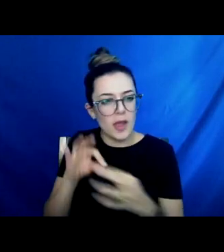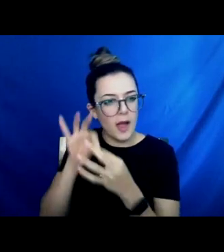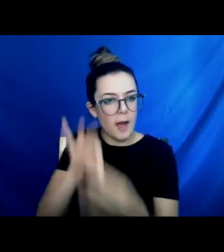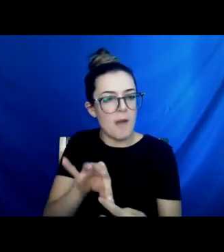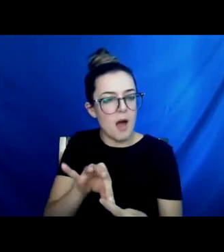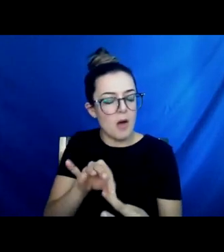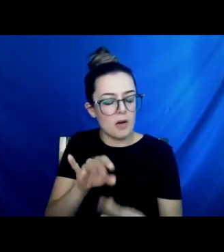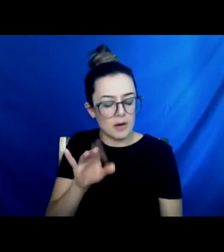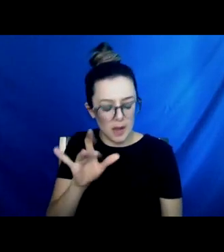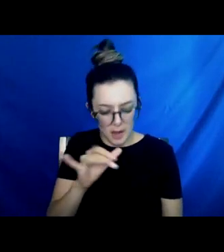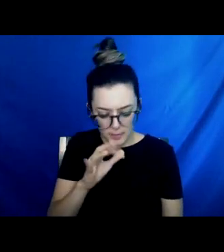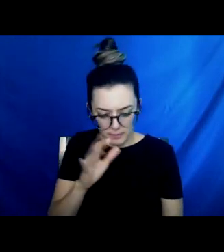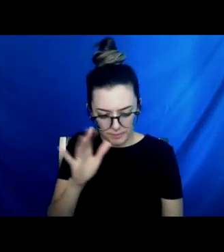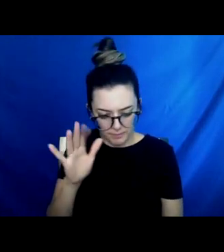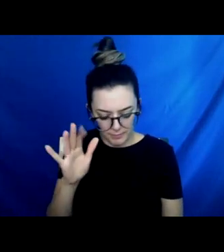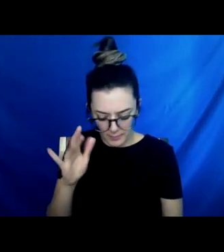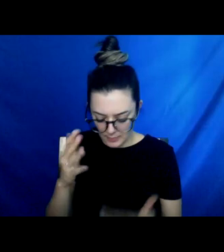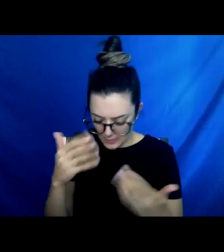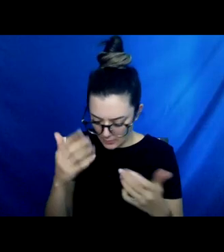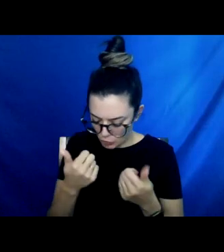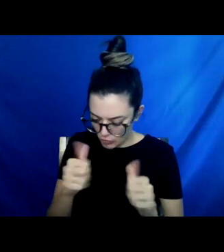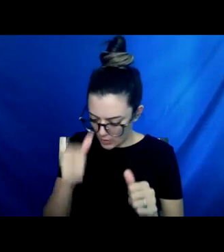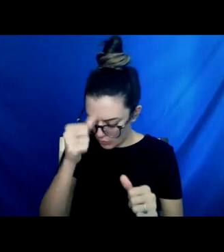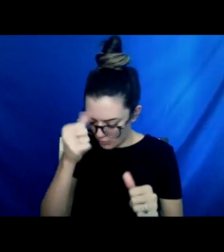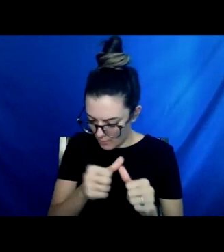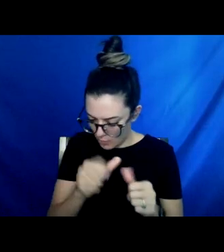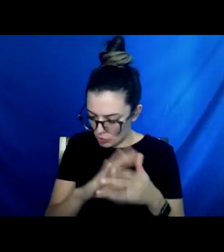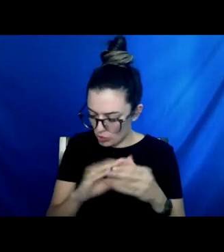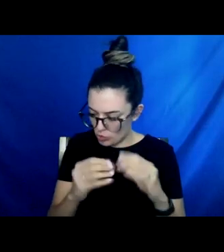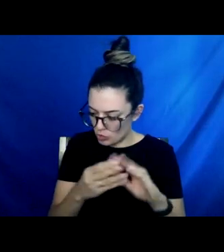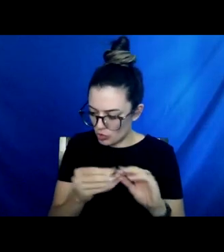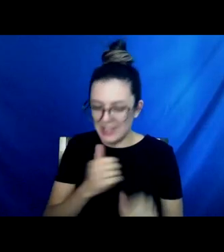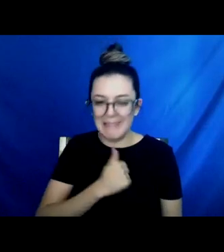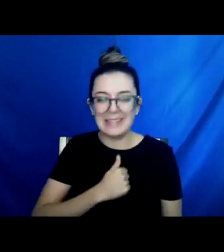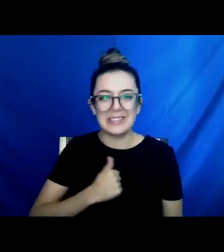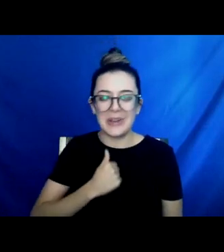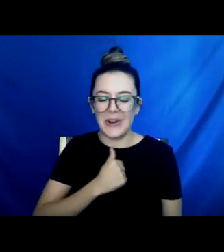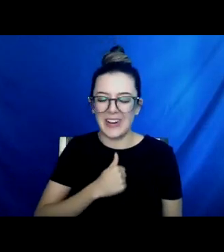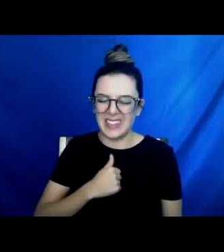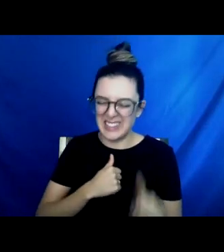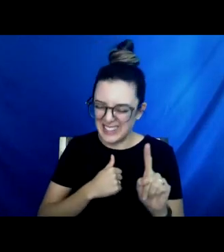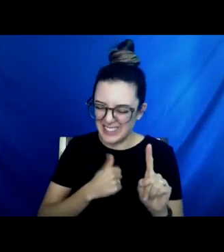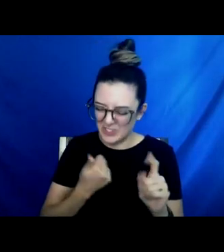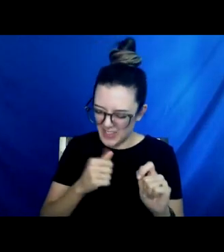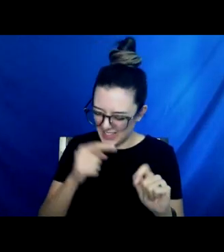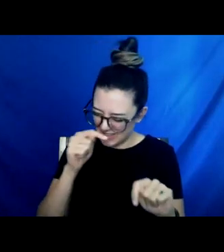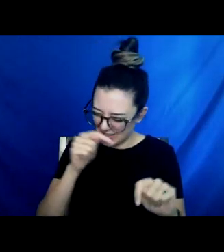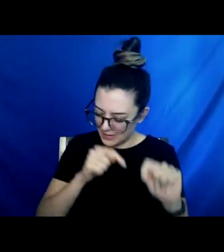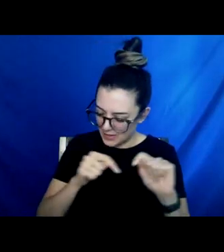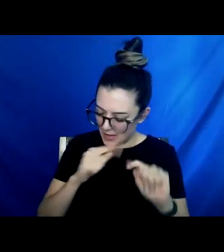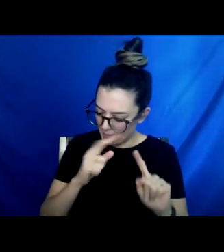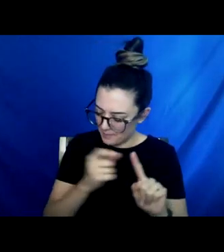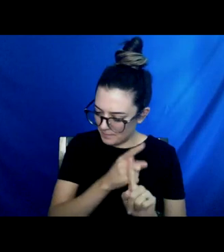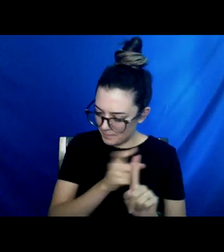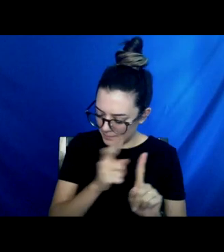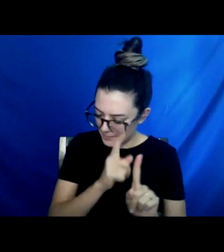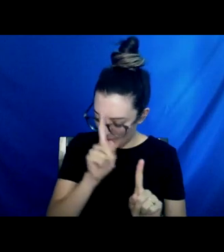women, I forget, let me think of the one story. Sorry, I'm I'm gonna go back, I'm going too many places. Let me go